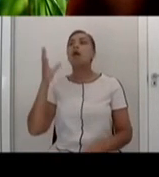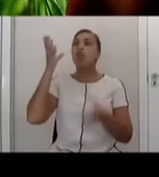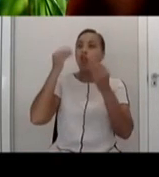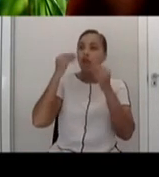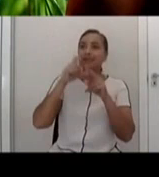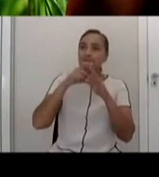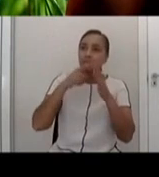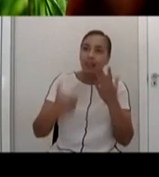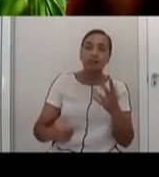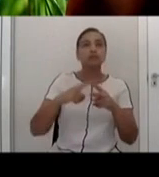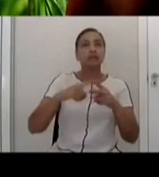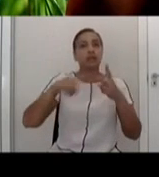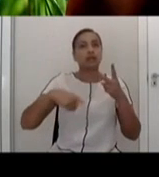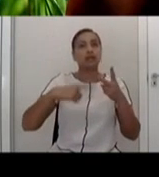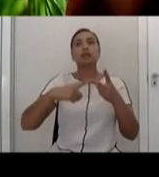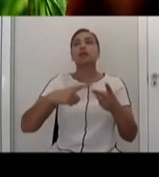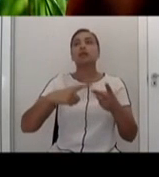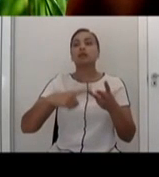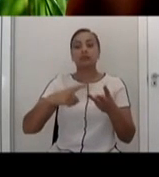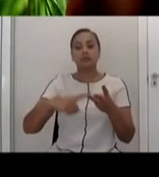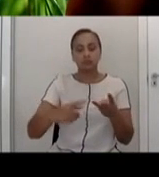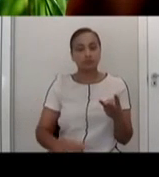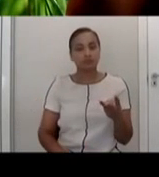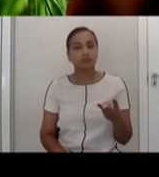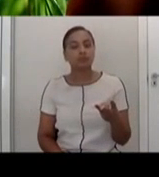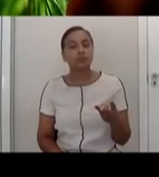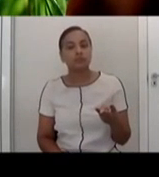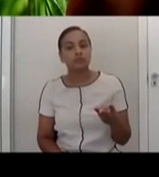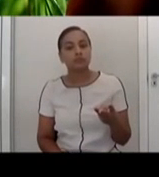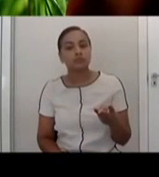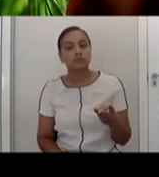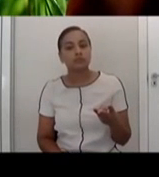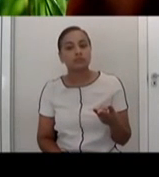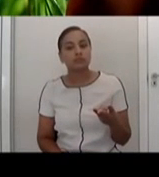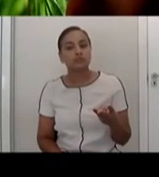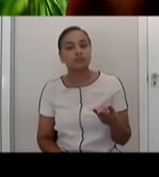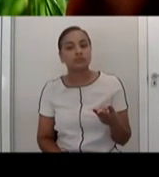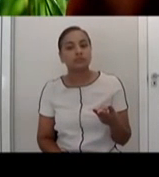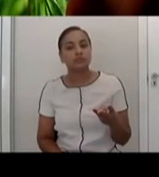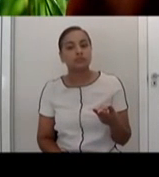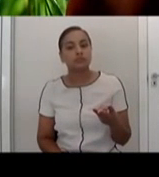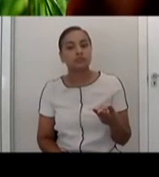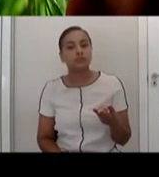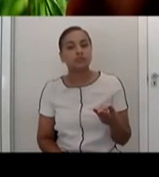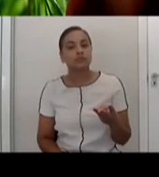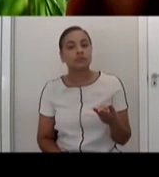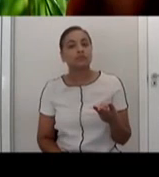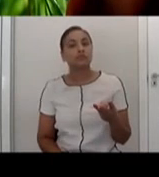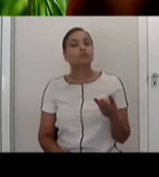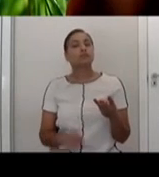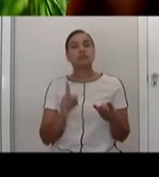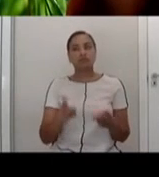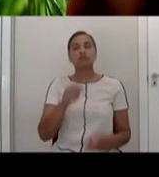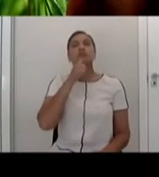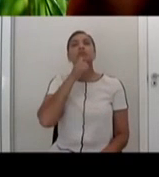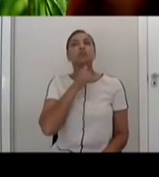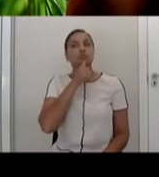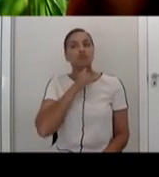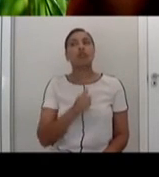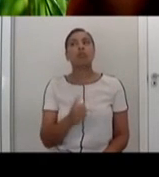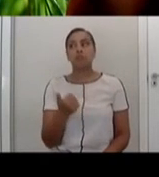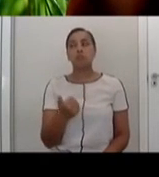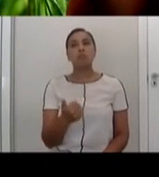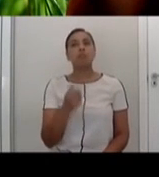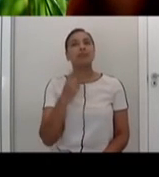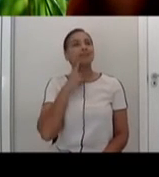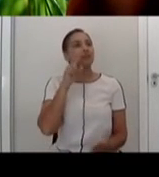disabilities and things like that. So that might be something that might be useful. We do